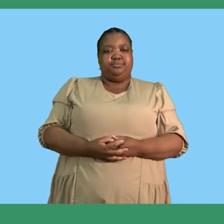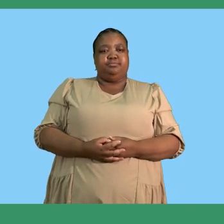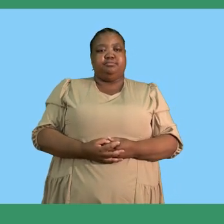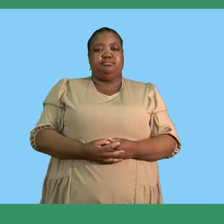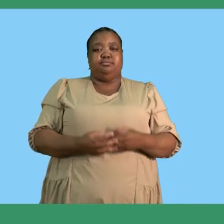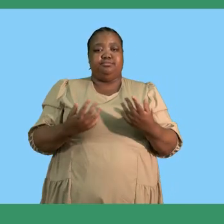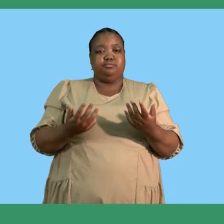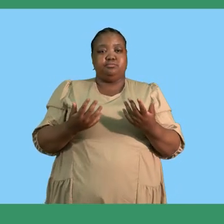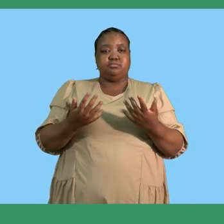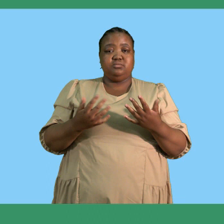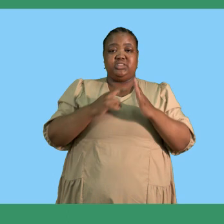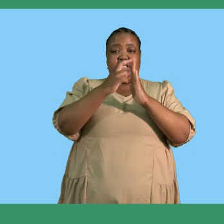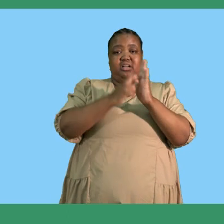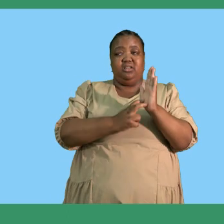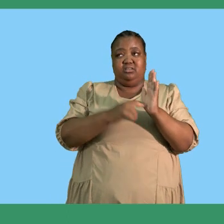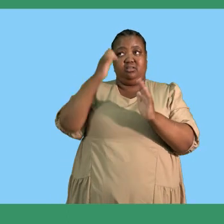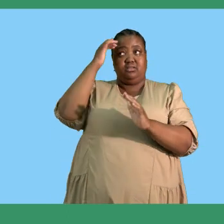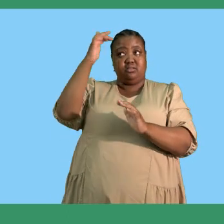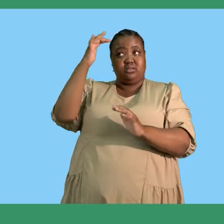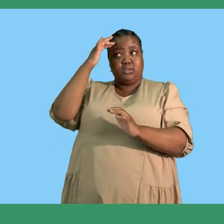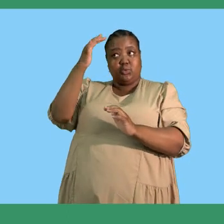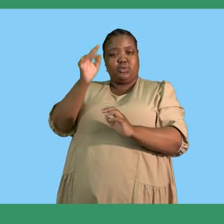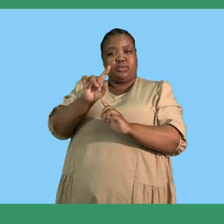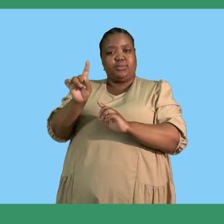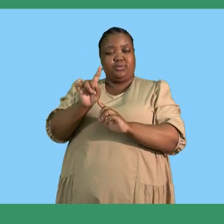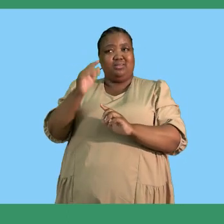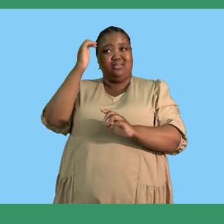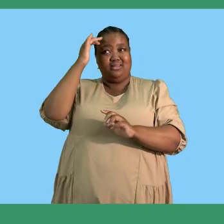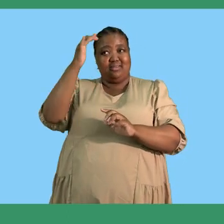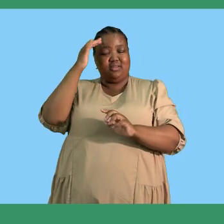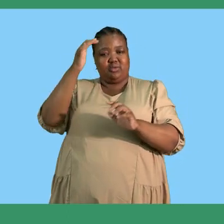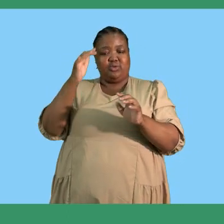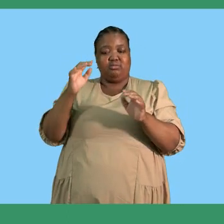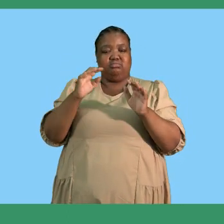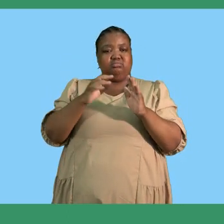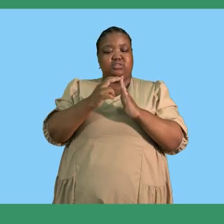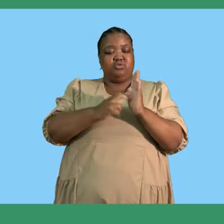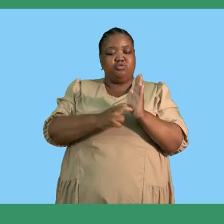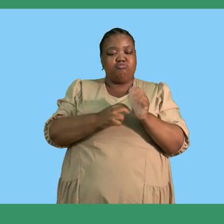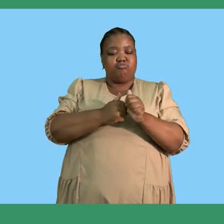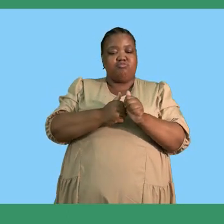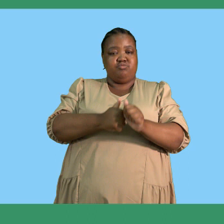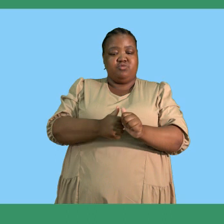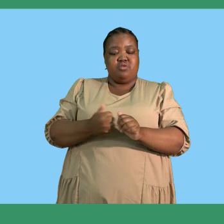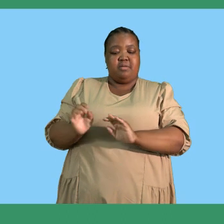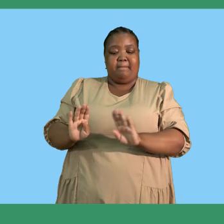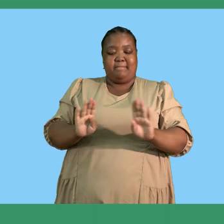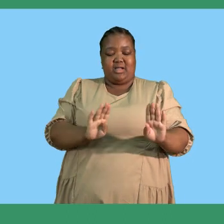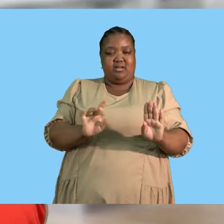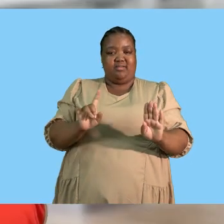Then let's quickly look at the theories of ethics. Now, these theories guide ethical